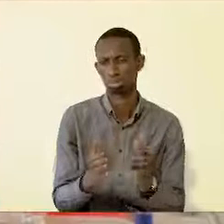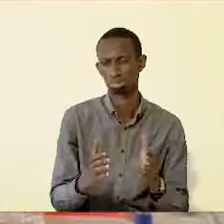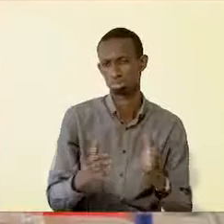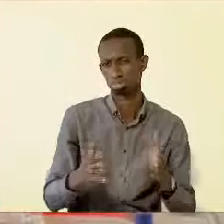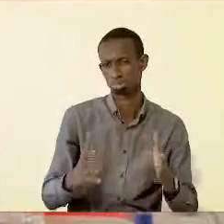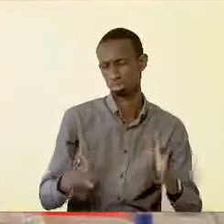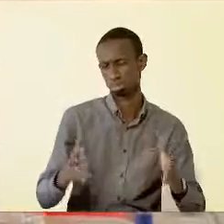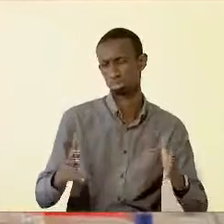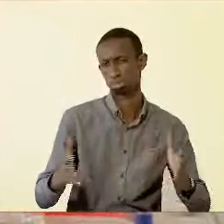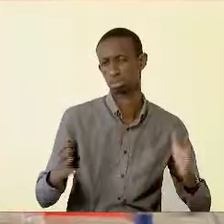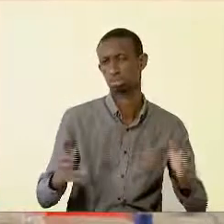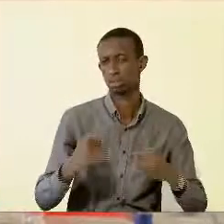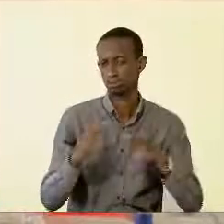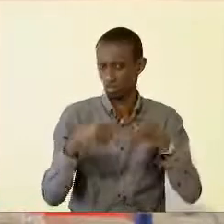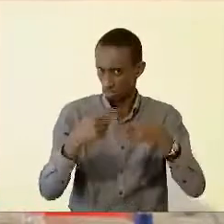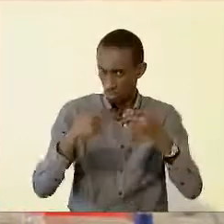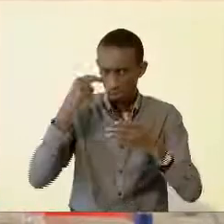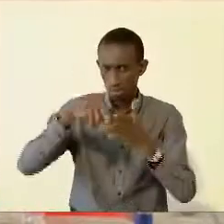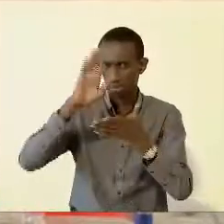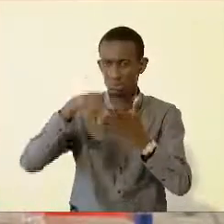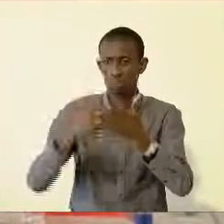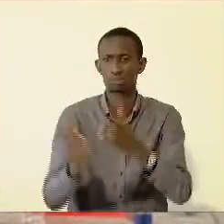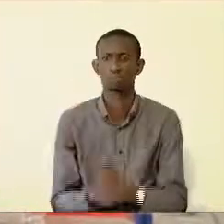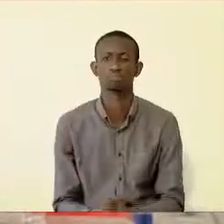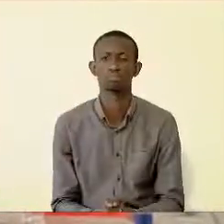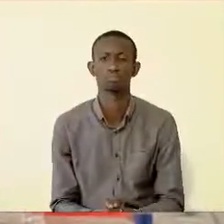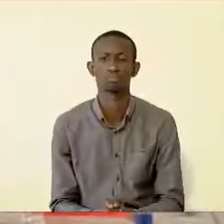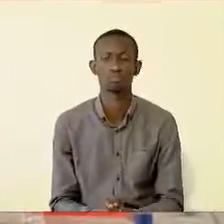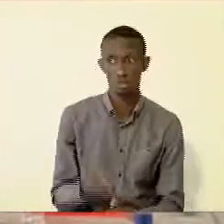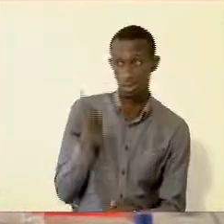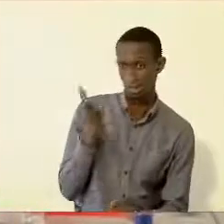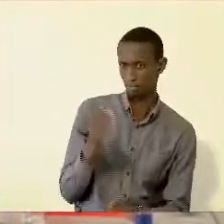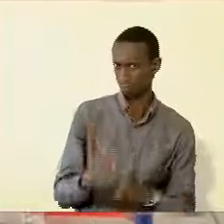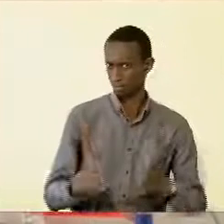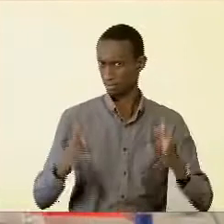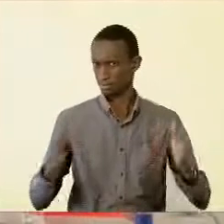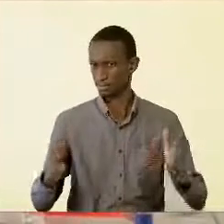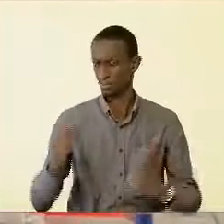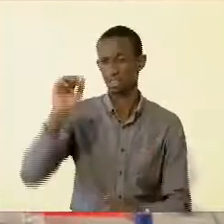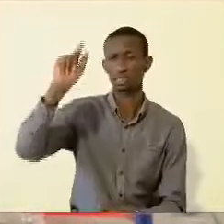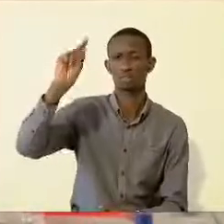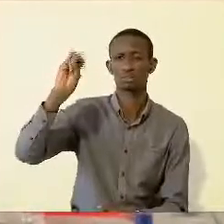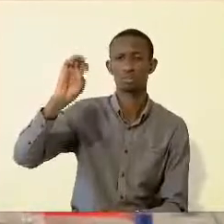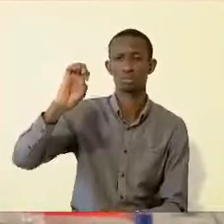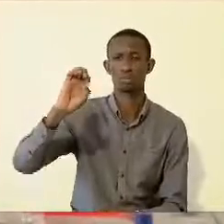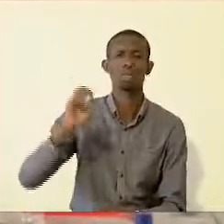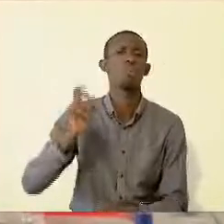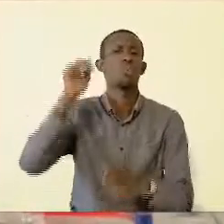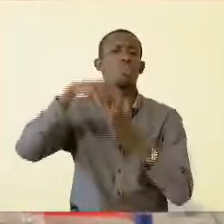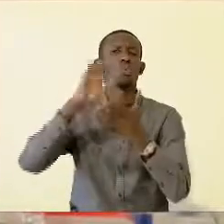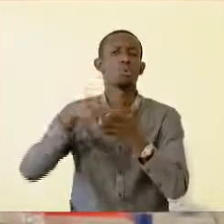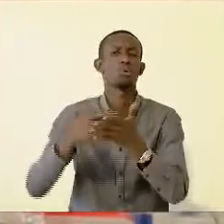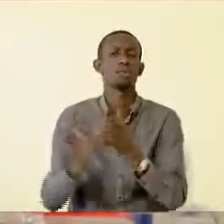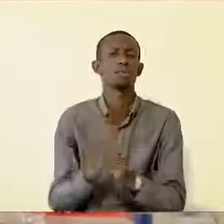and larger as we move down. So, as the size of the atom increases moving down the group, this